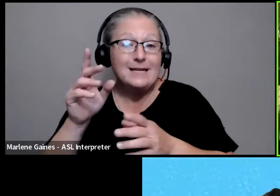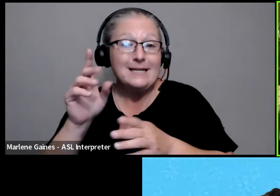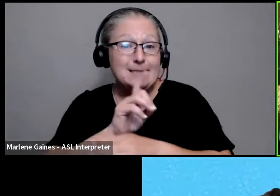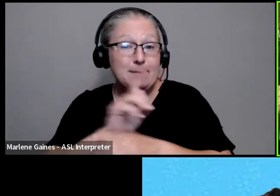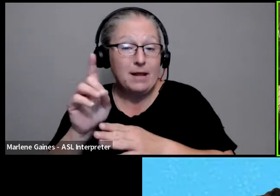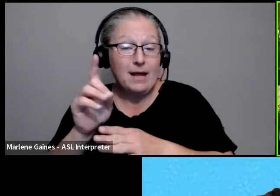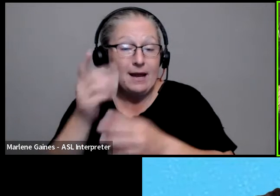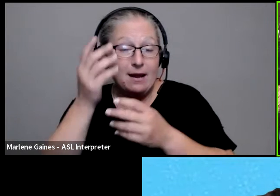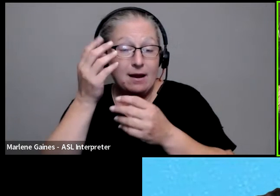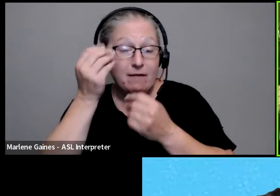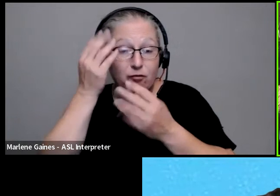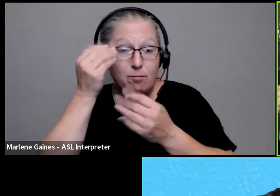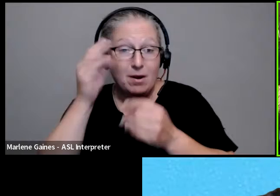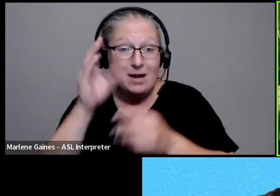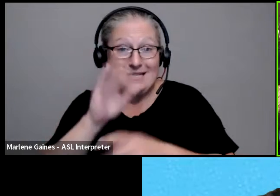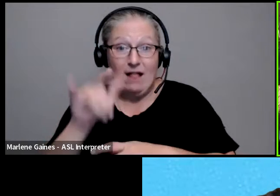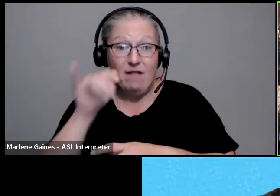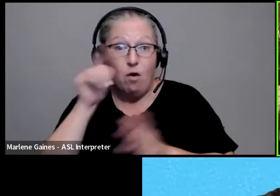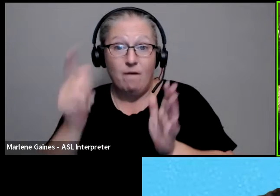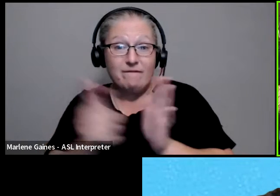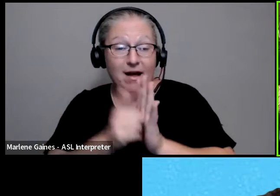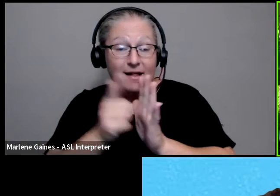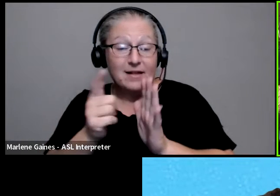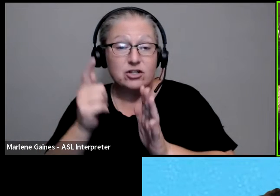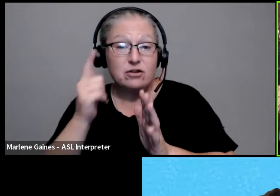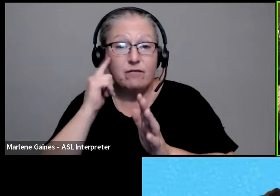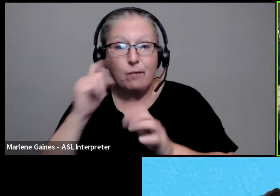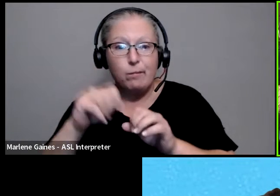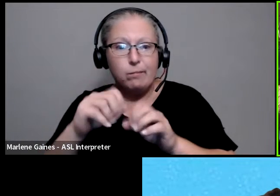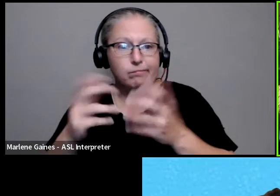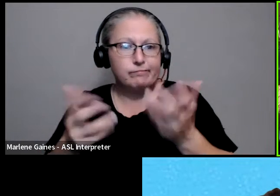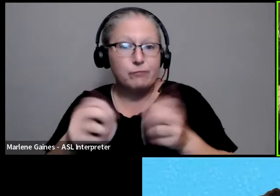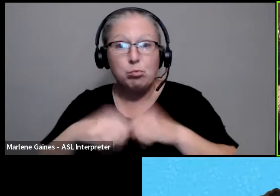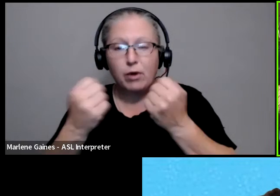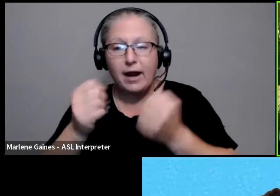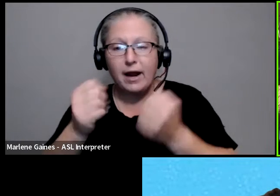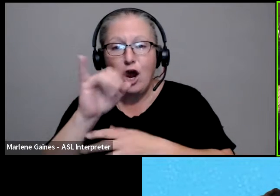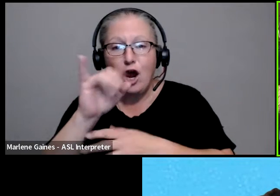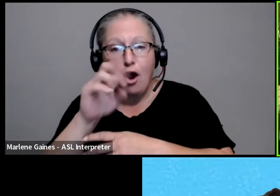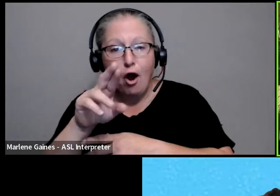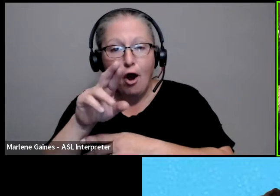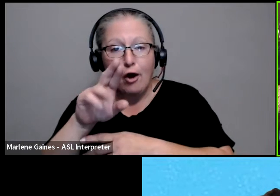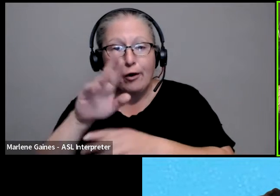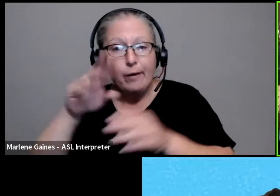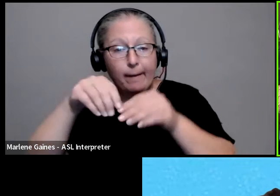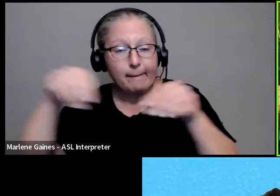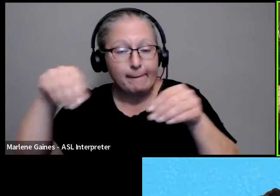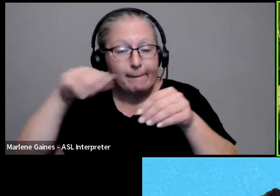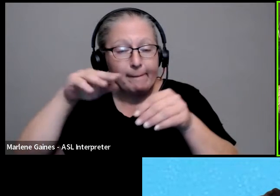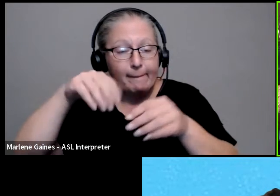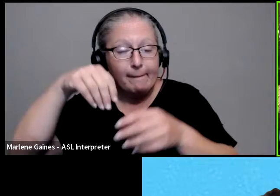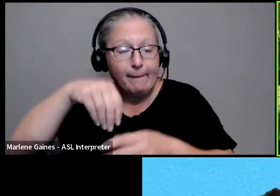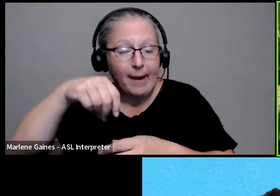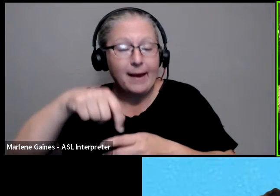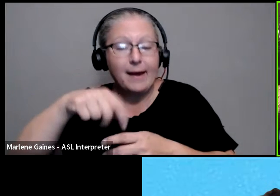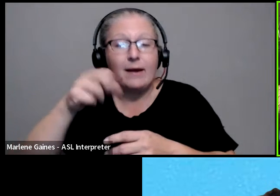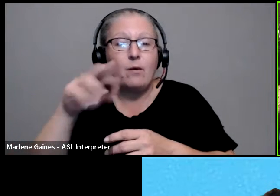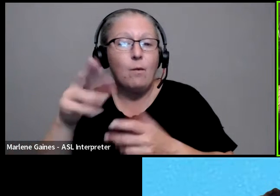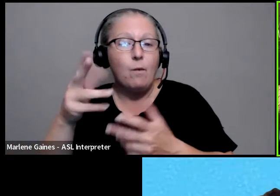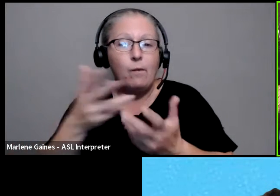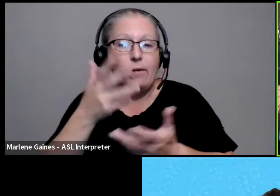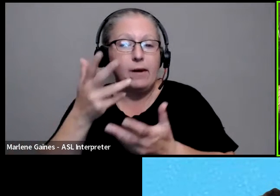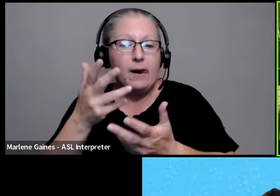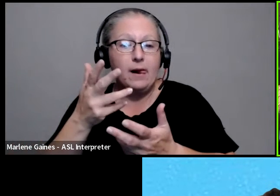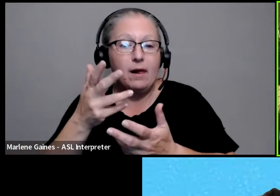data, cell phone violation, either for breaking their yonder pouch or, we find kids